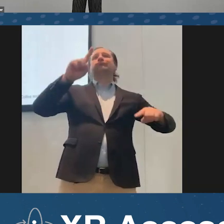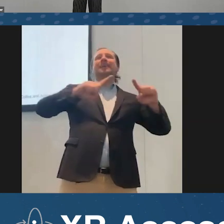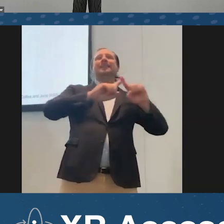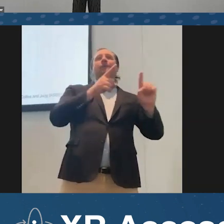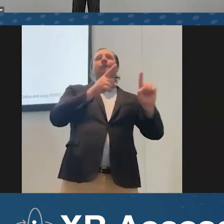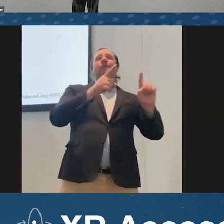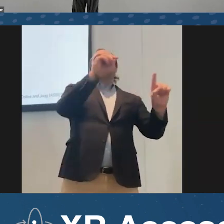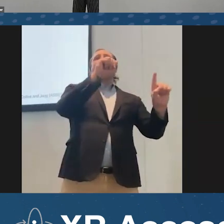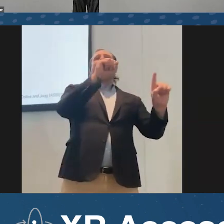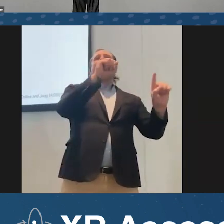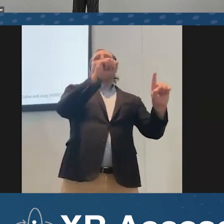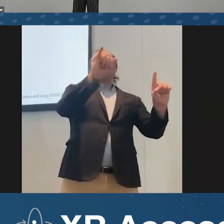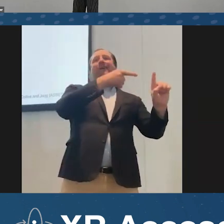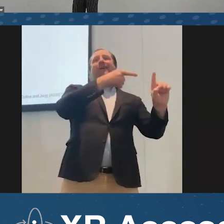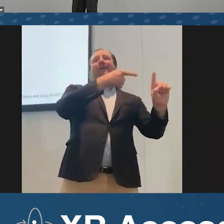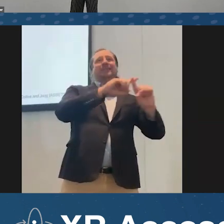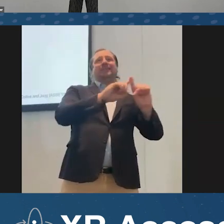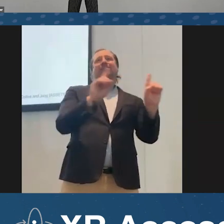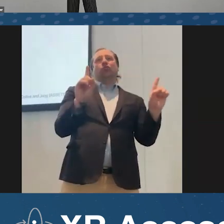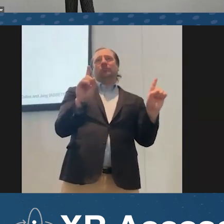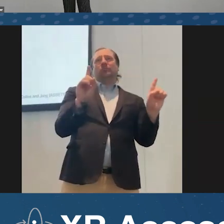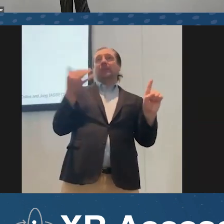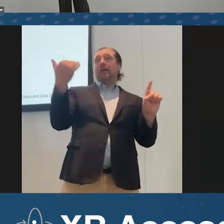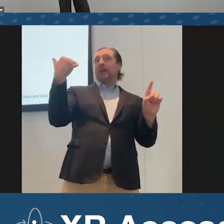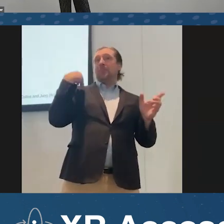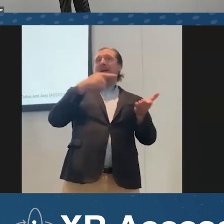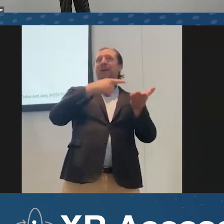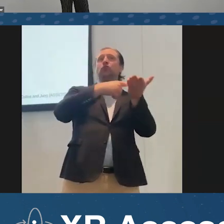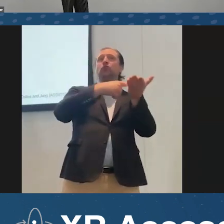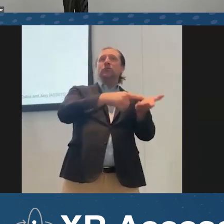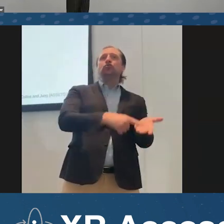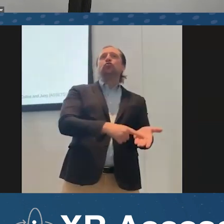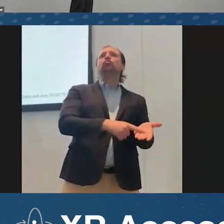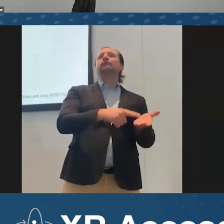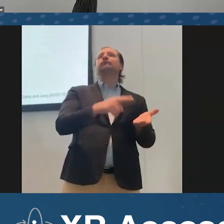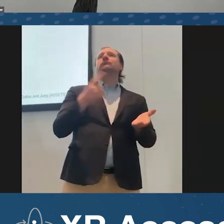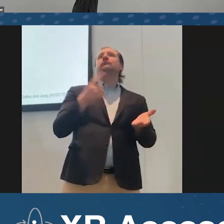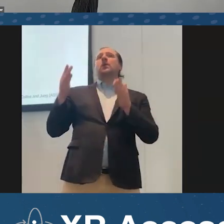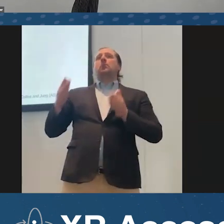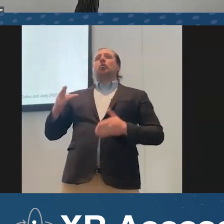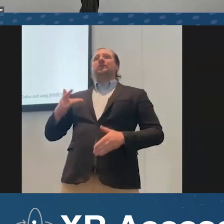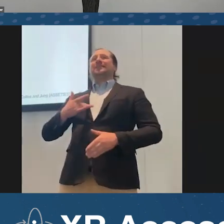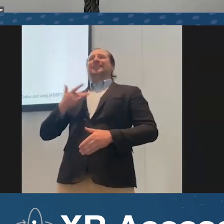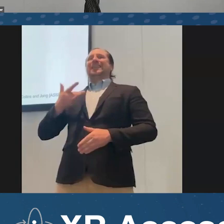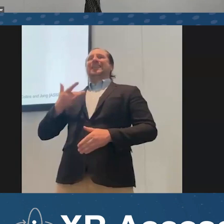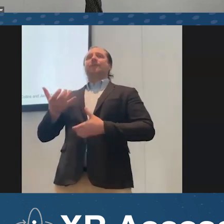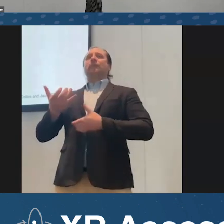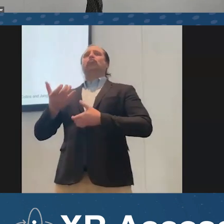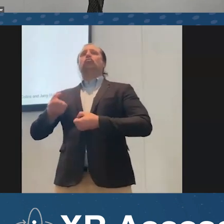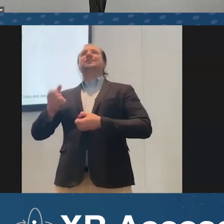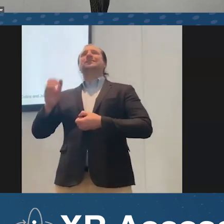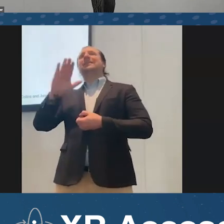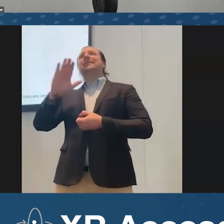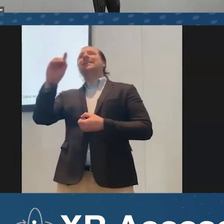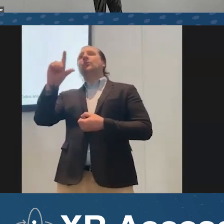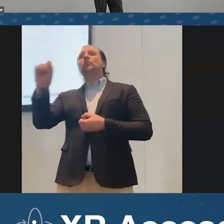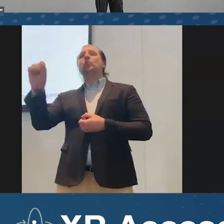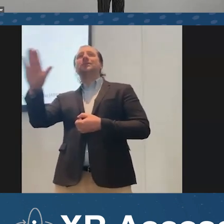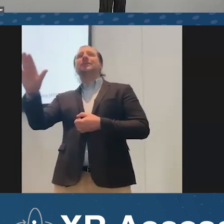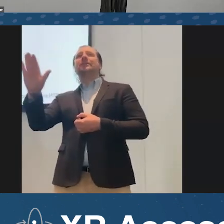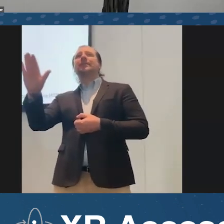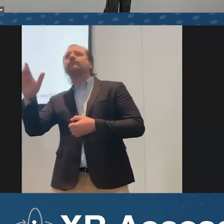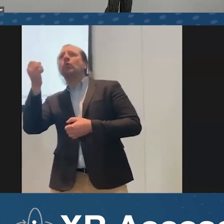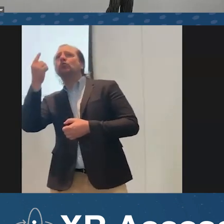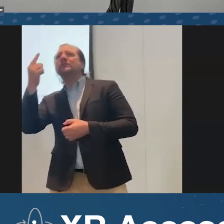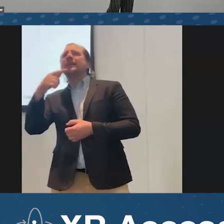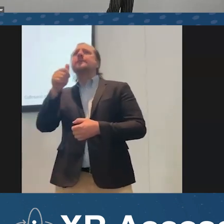an AI-powered one. Past research has shown that a person's sense of trust in their tools, their perceptions of